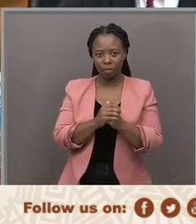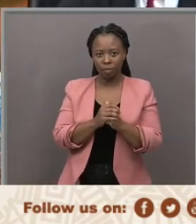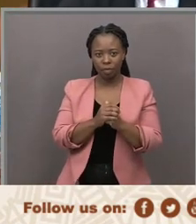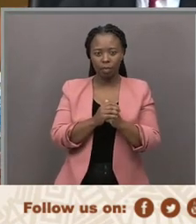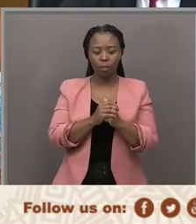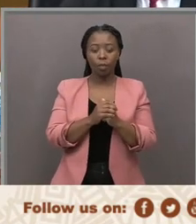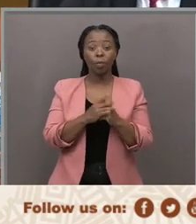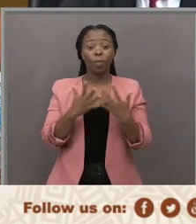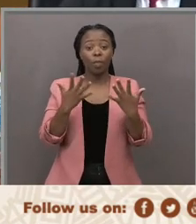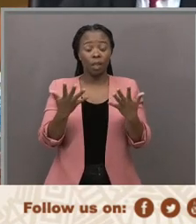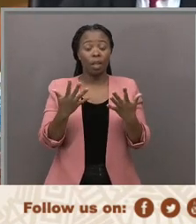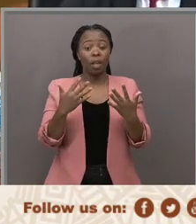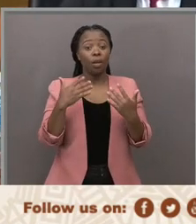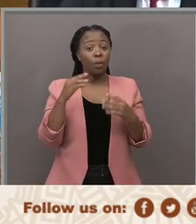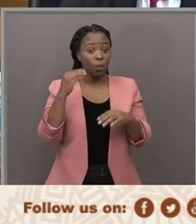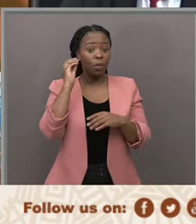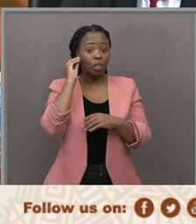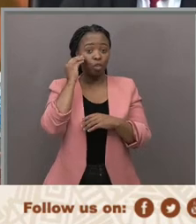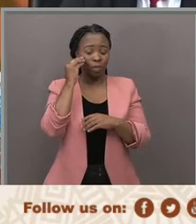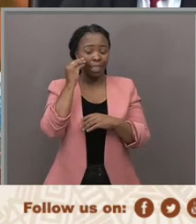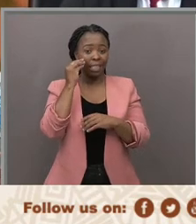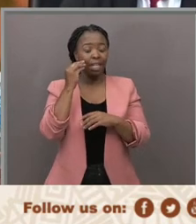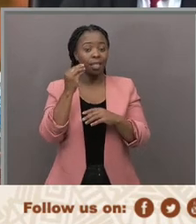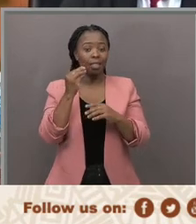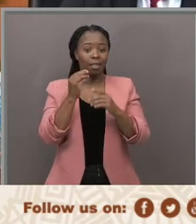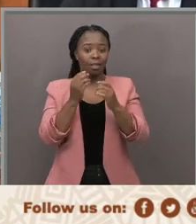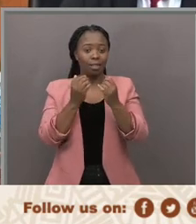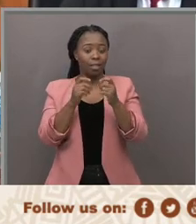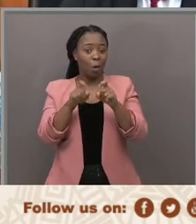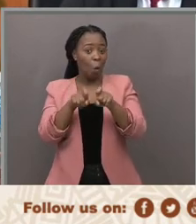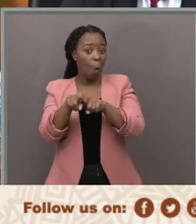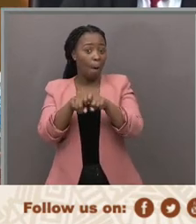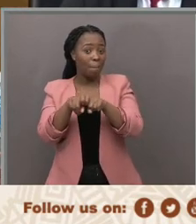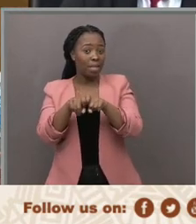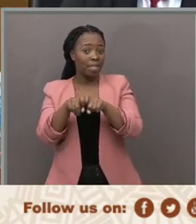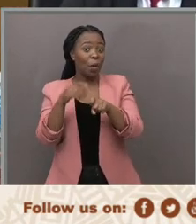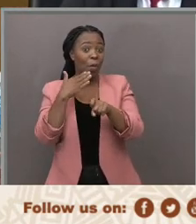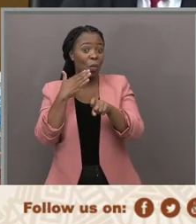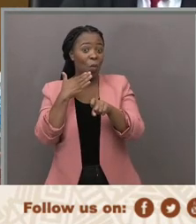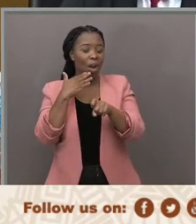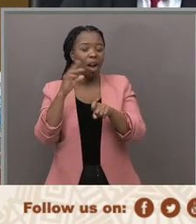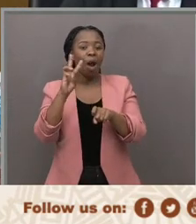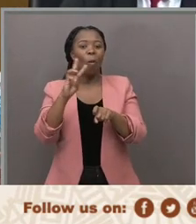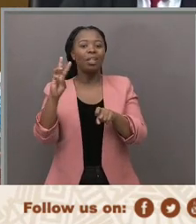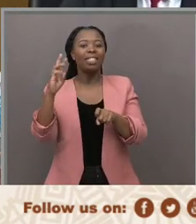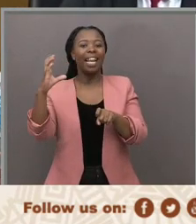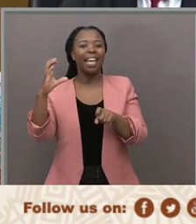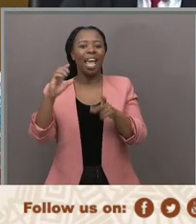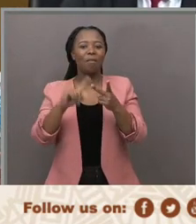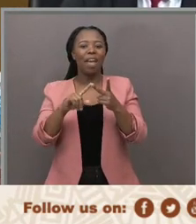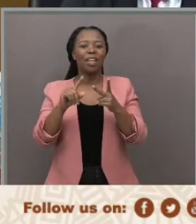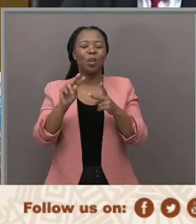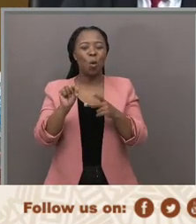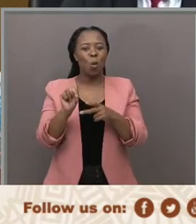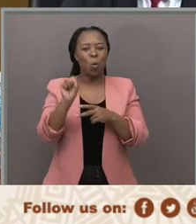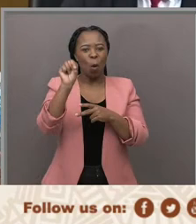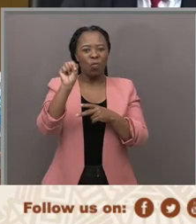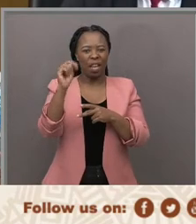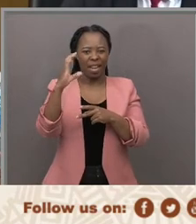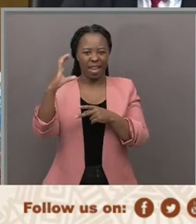You would be interested to know she was competing with who? Western Cape and Northern Cape.